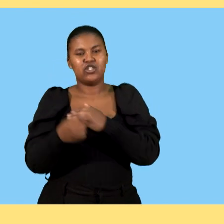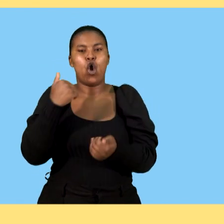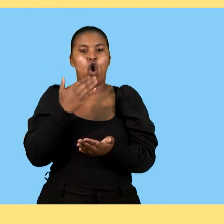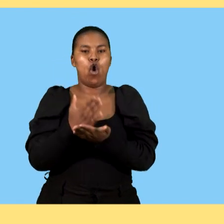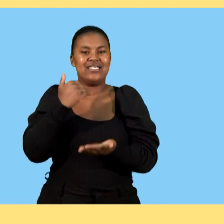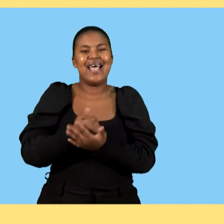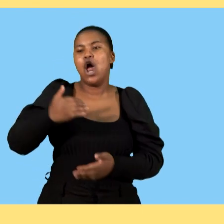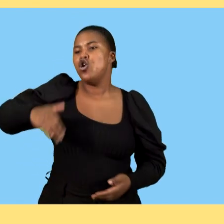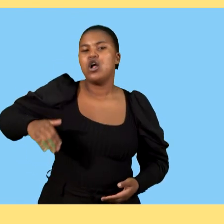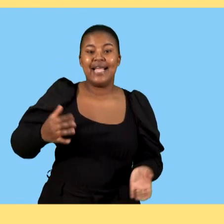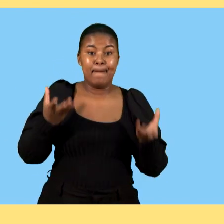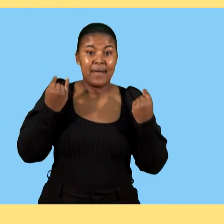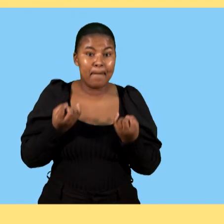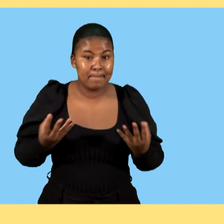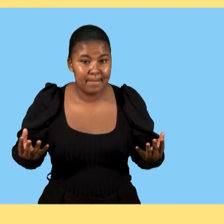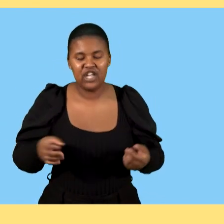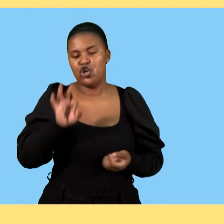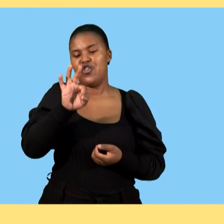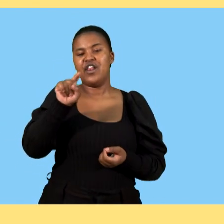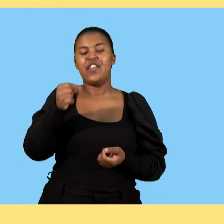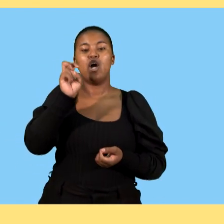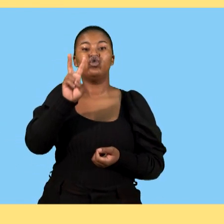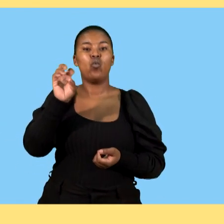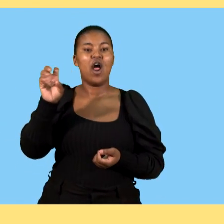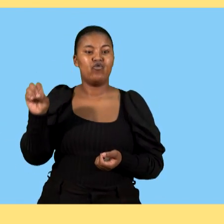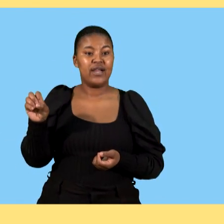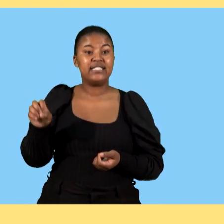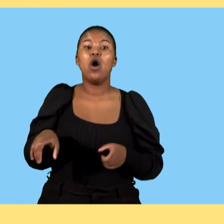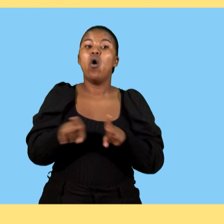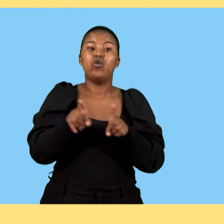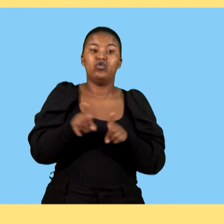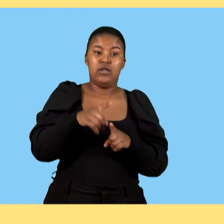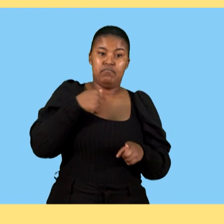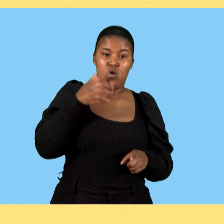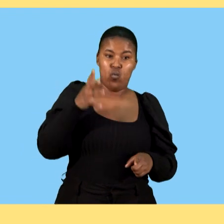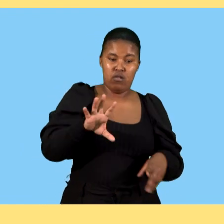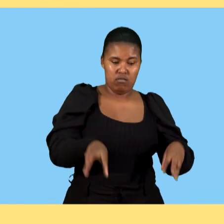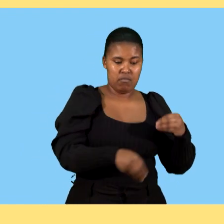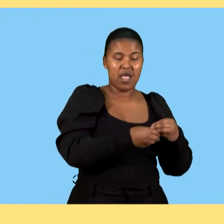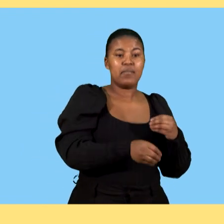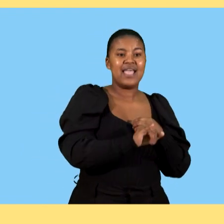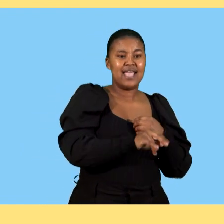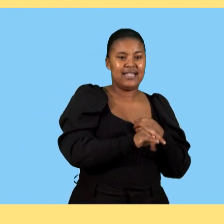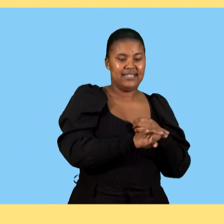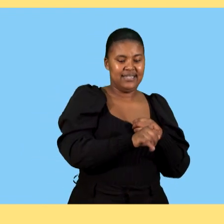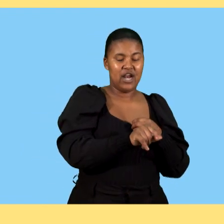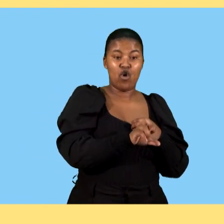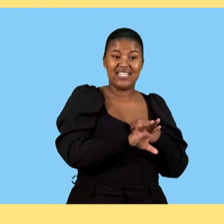received. And I would then credit interest on investment.